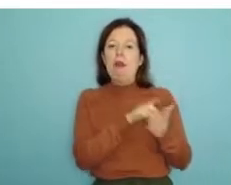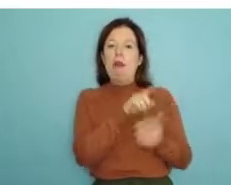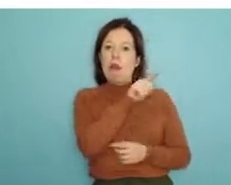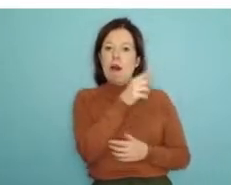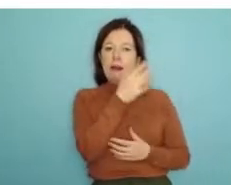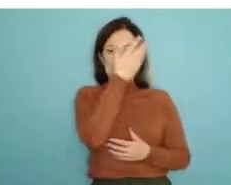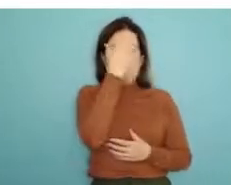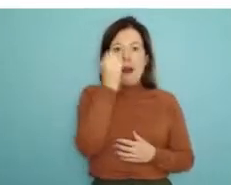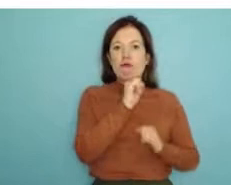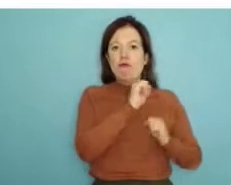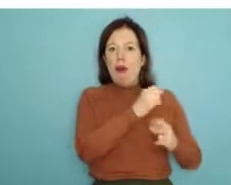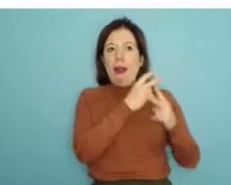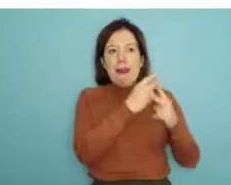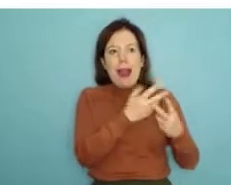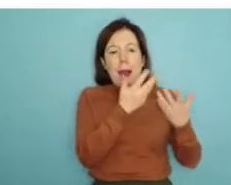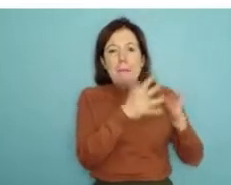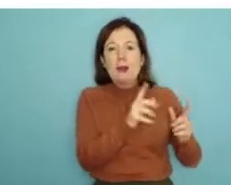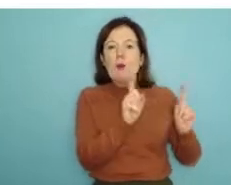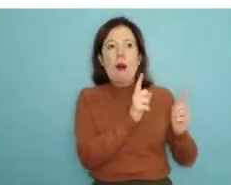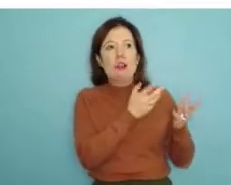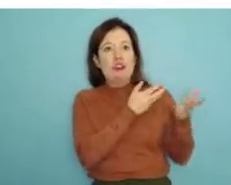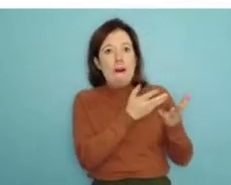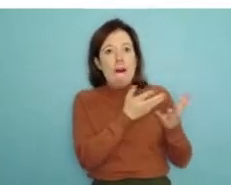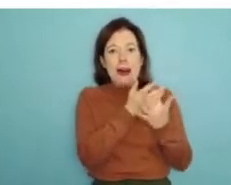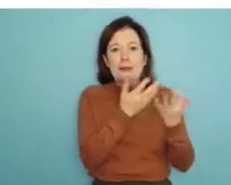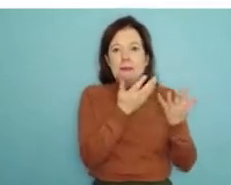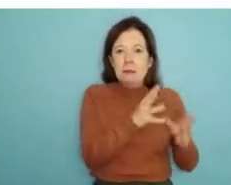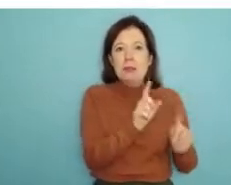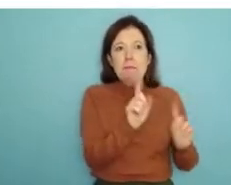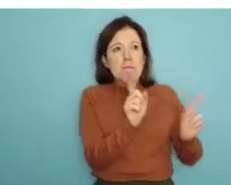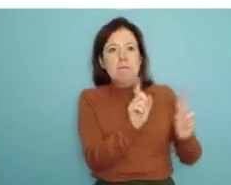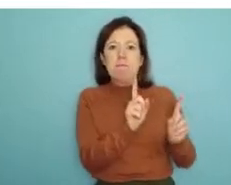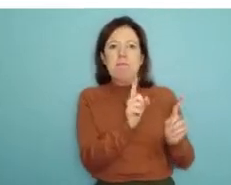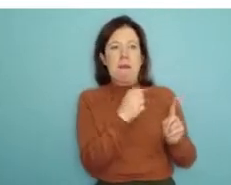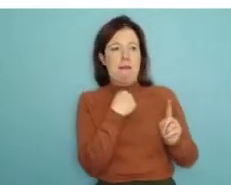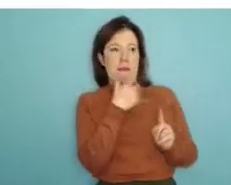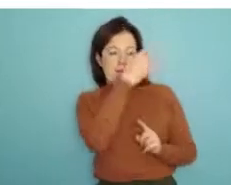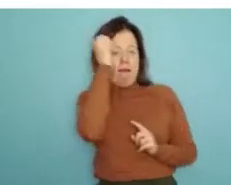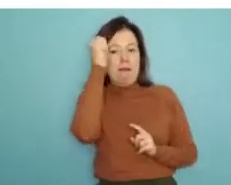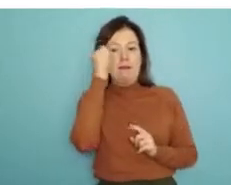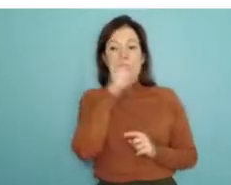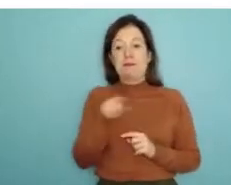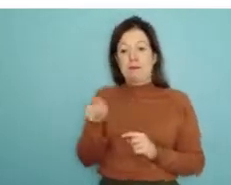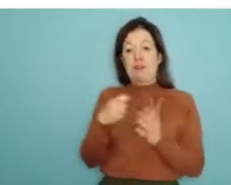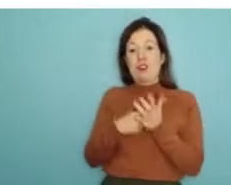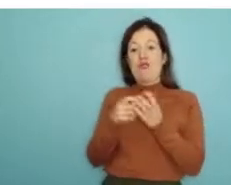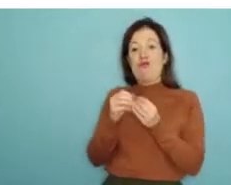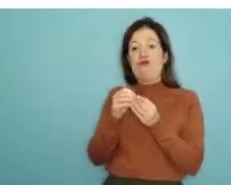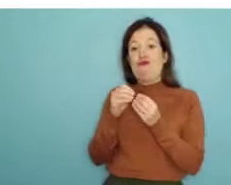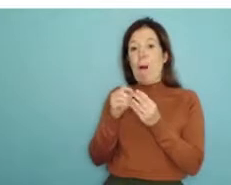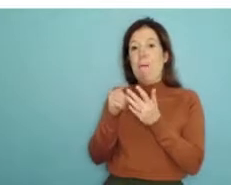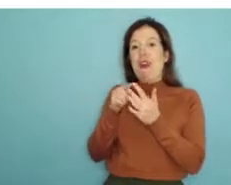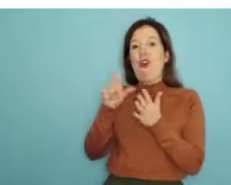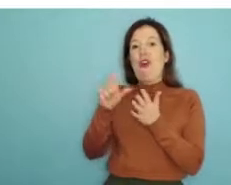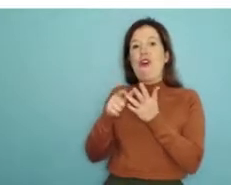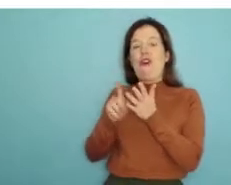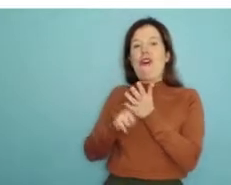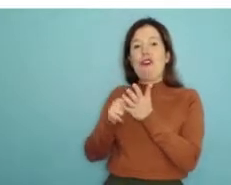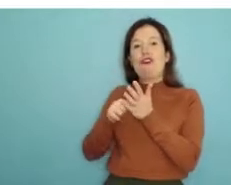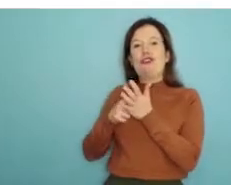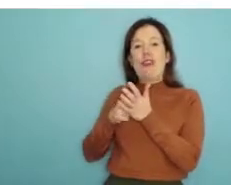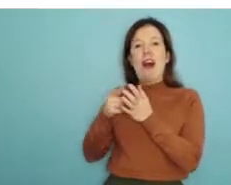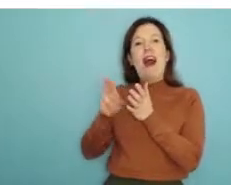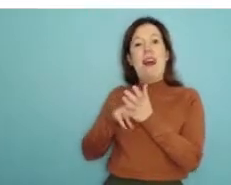she received and the services that were involved in looking after her. And Robbie Coltrane as Cracker made psychology